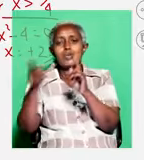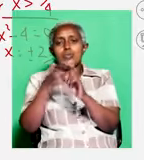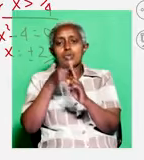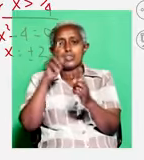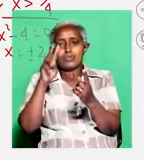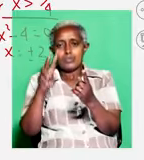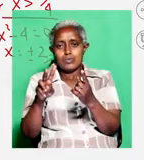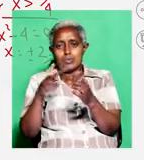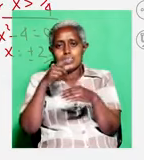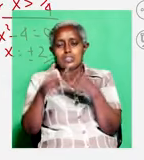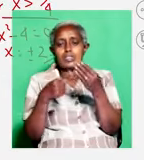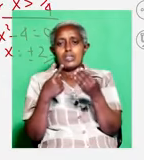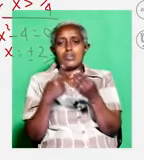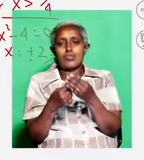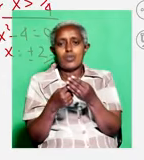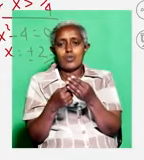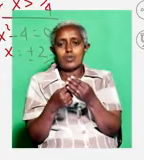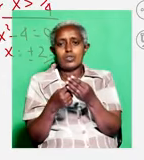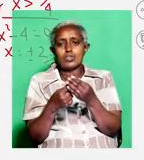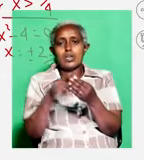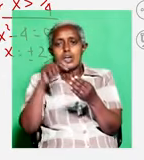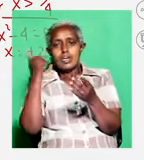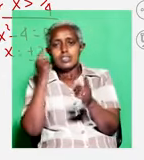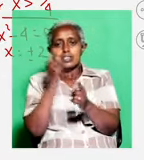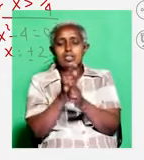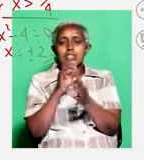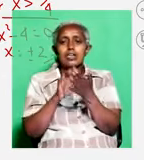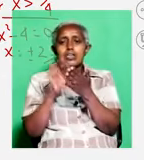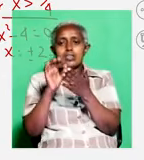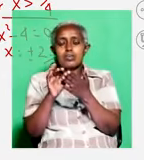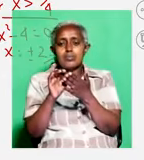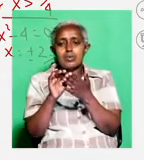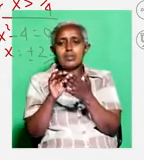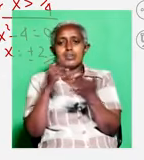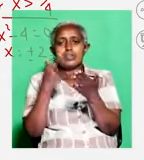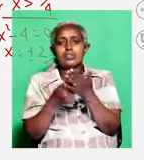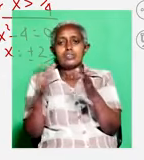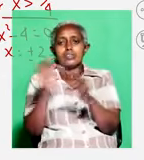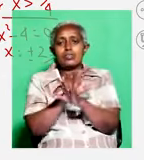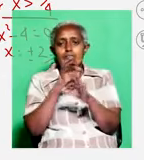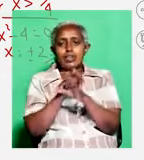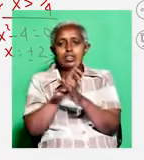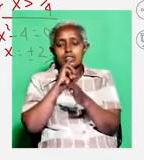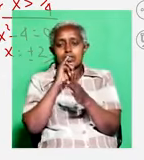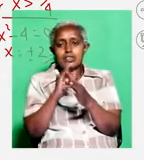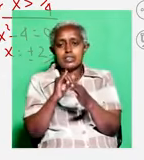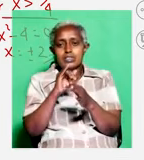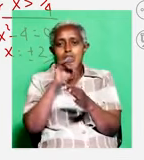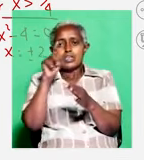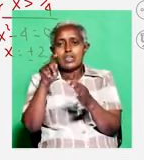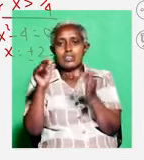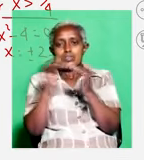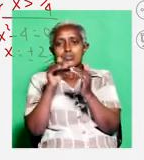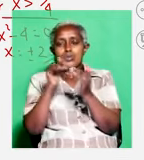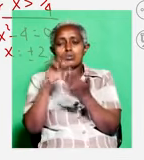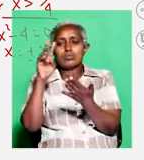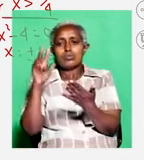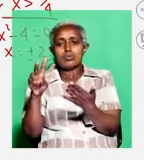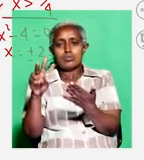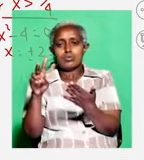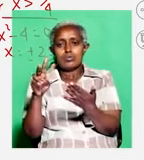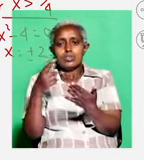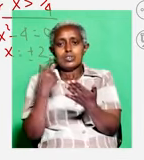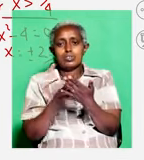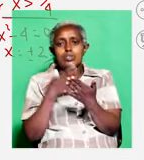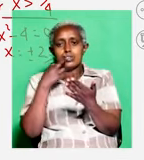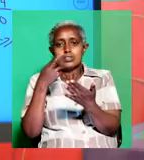positive 2. Therefore, another critical number for this function is x is equal to 2.